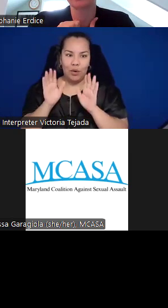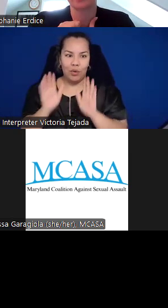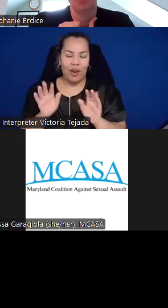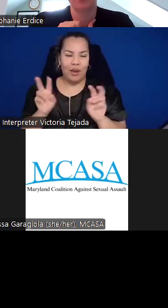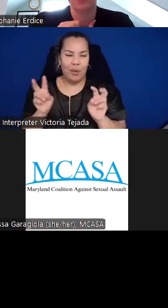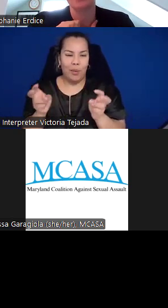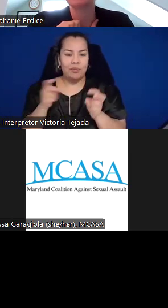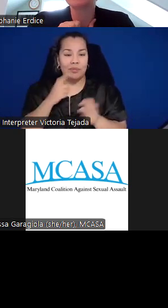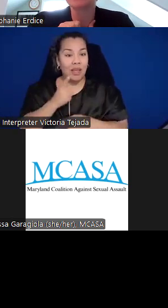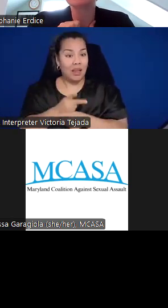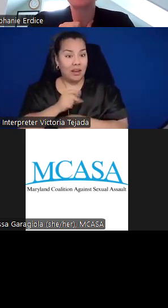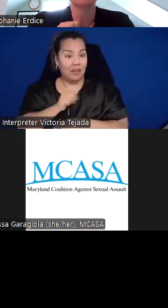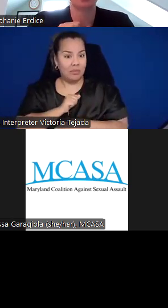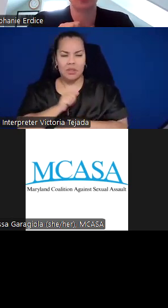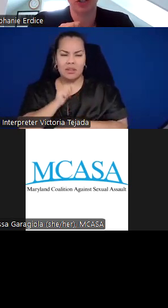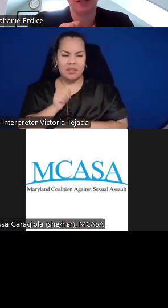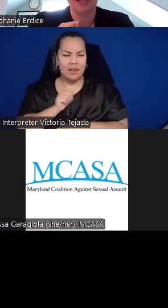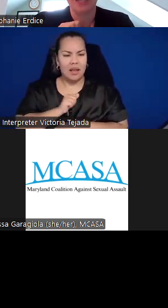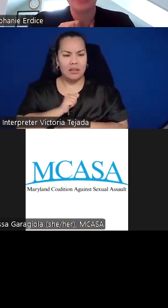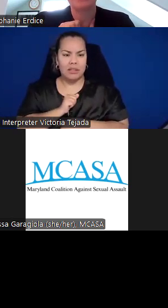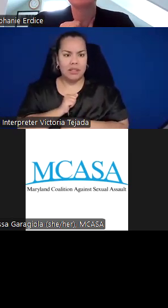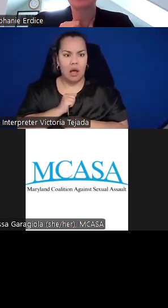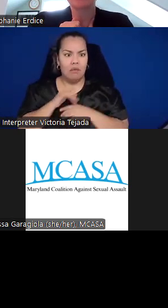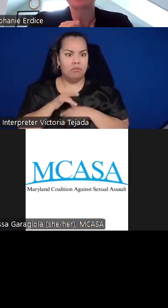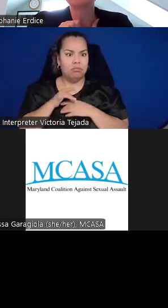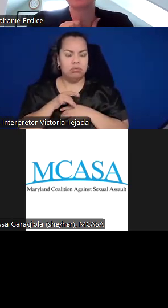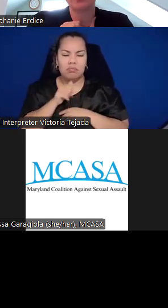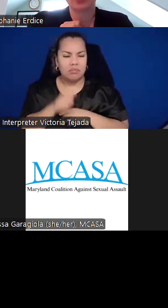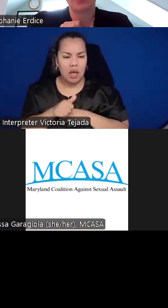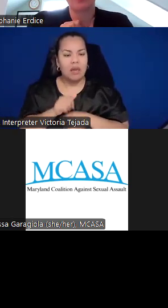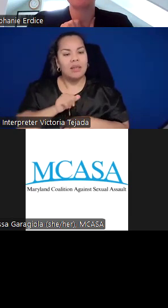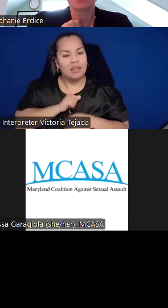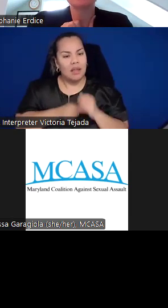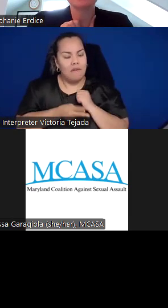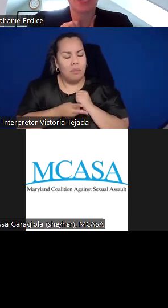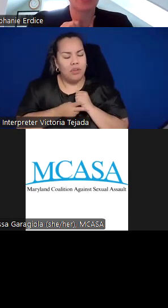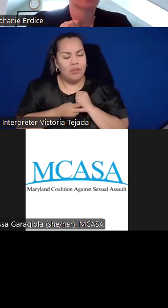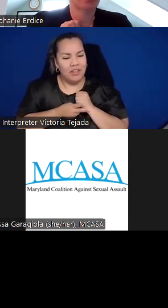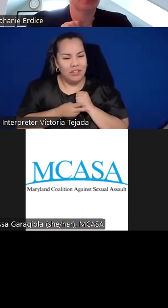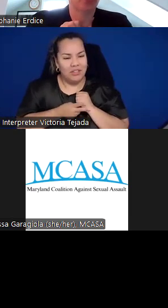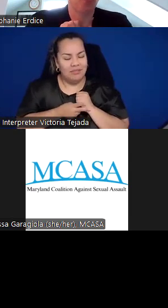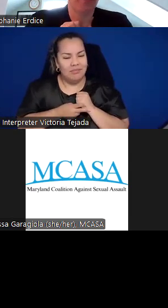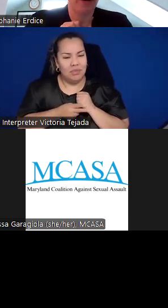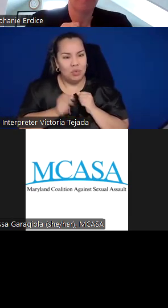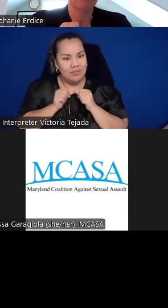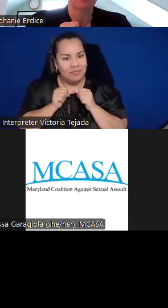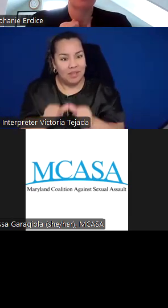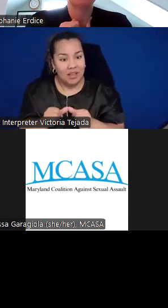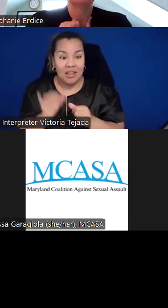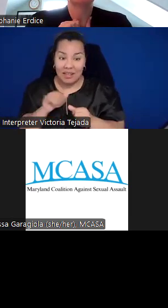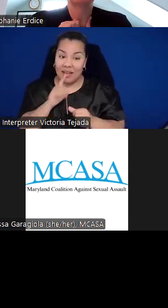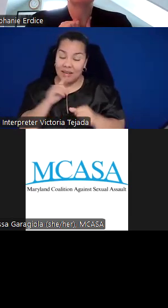caring for herself is not self-indulgence. It is self-preservation, and that is an act of political